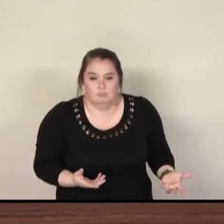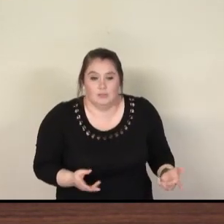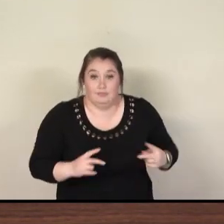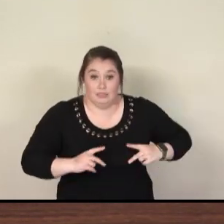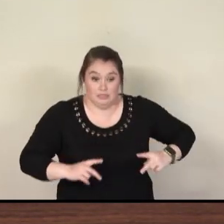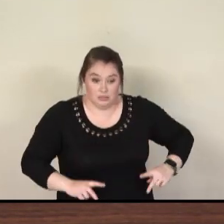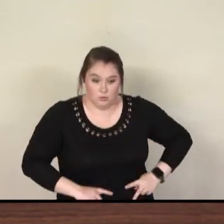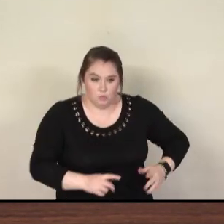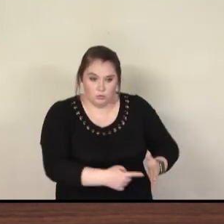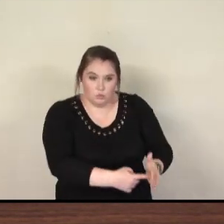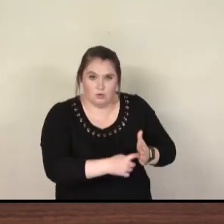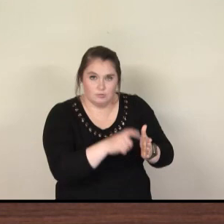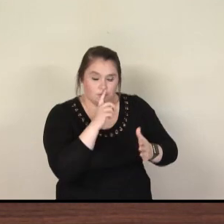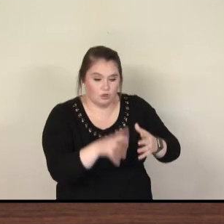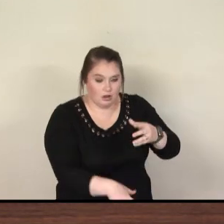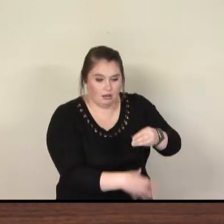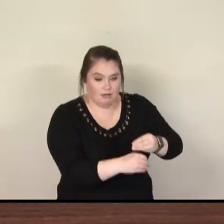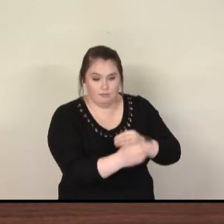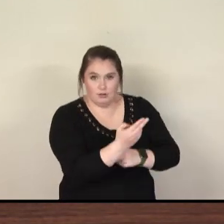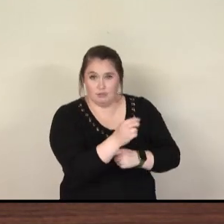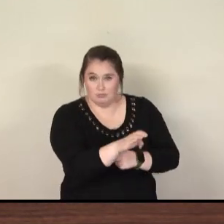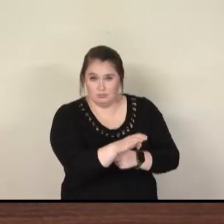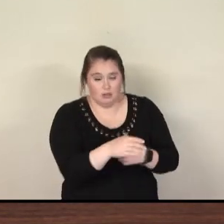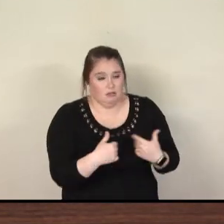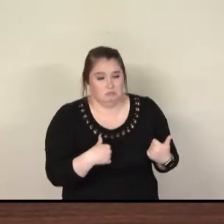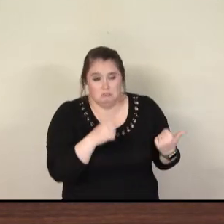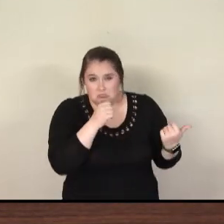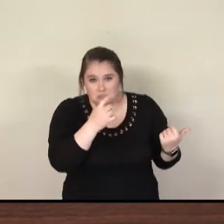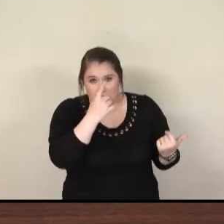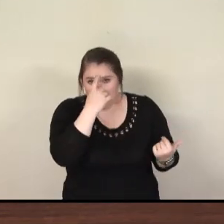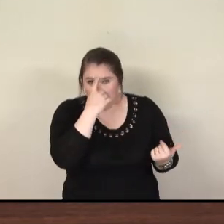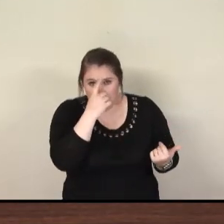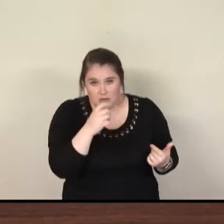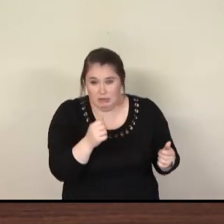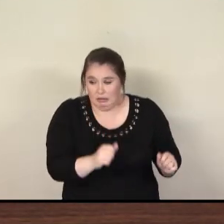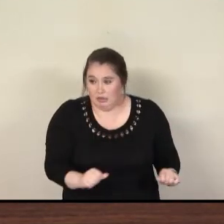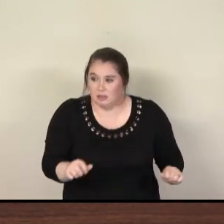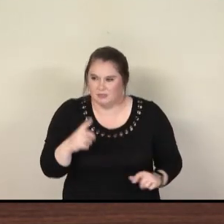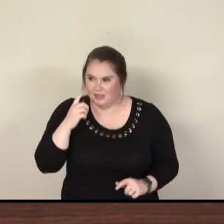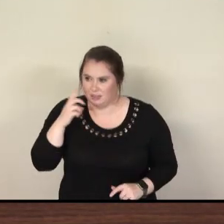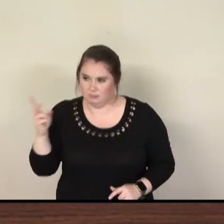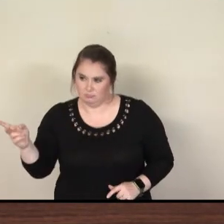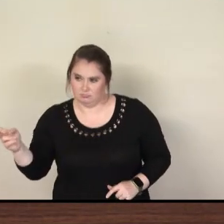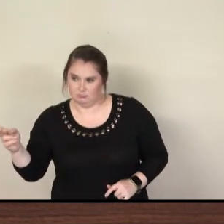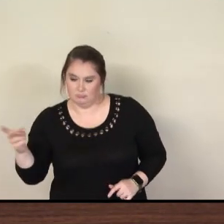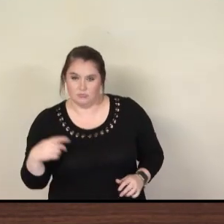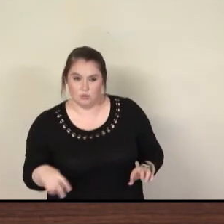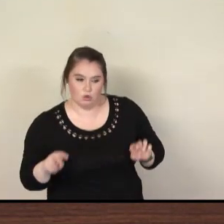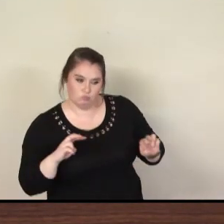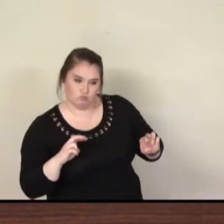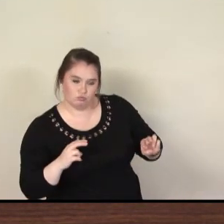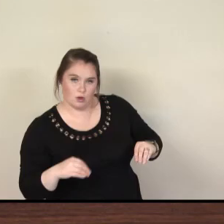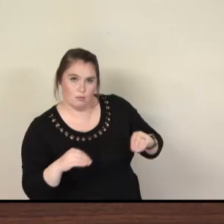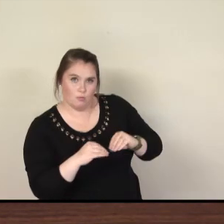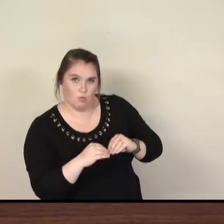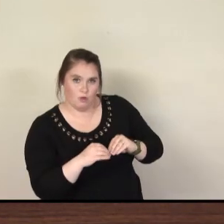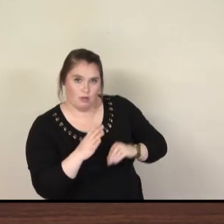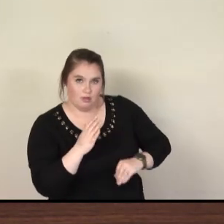requirements in any of the bills, but Jared and Doug may be tracking those more closely than I am.